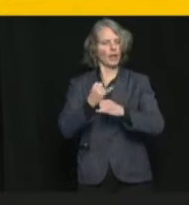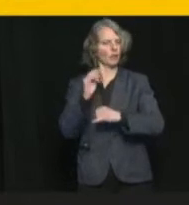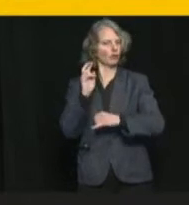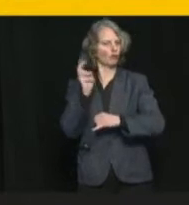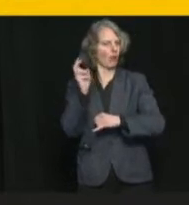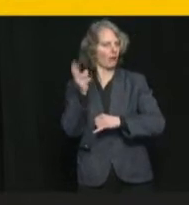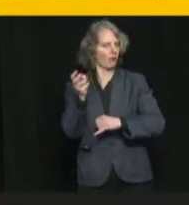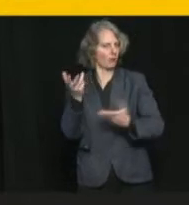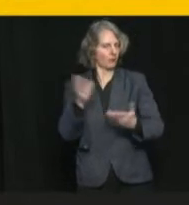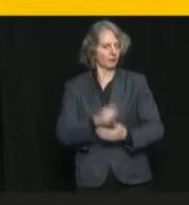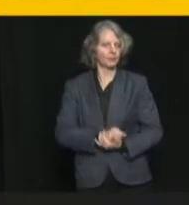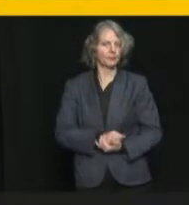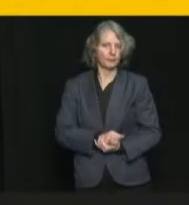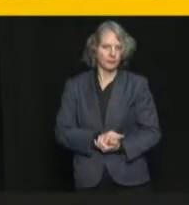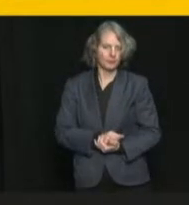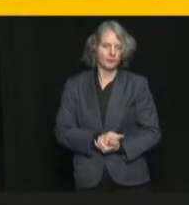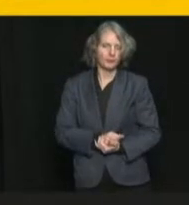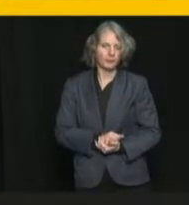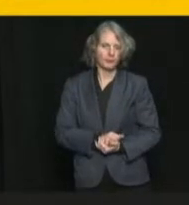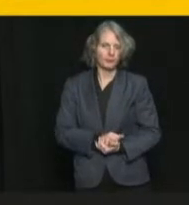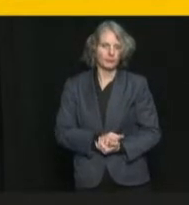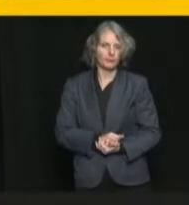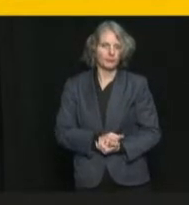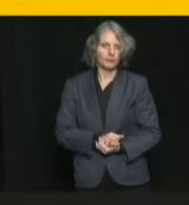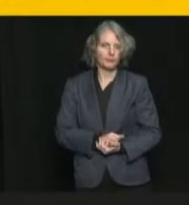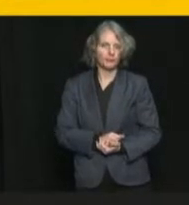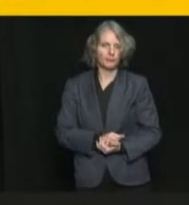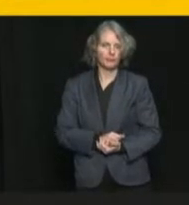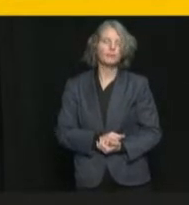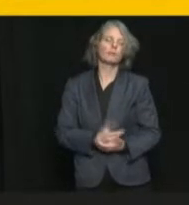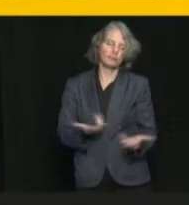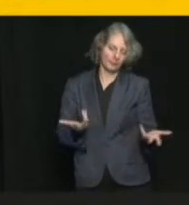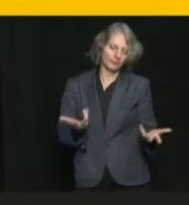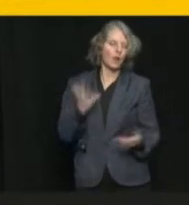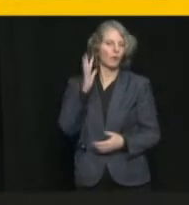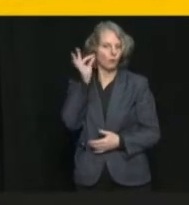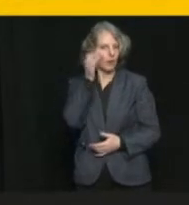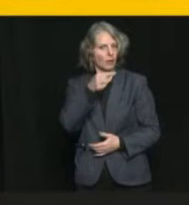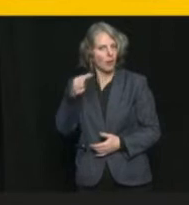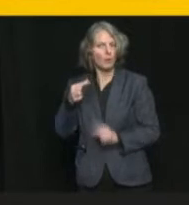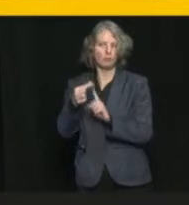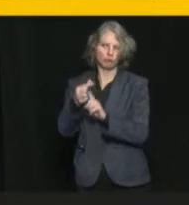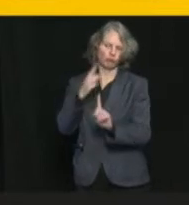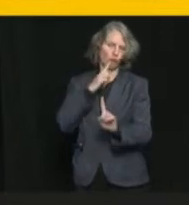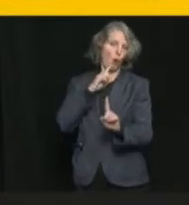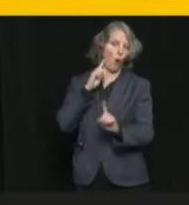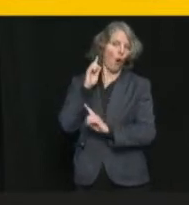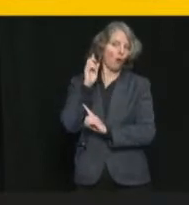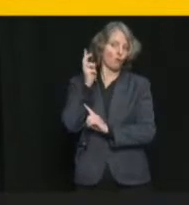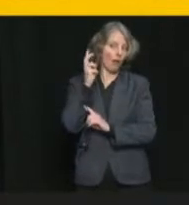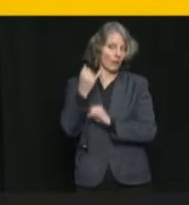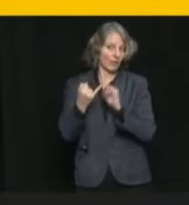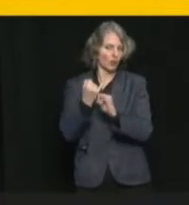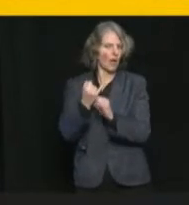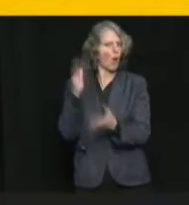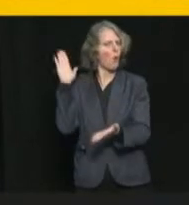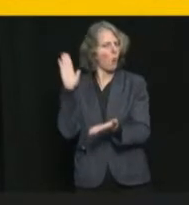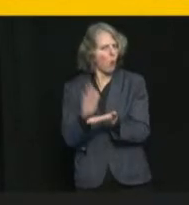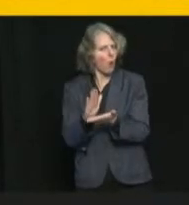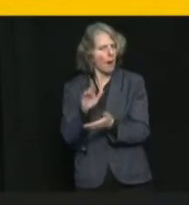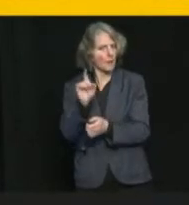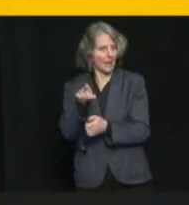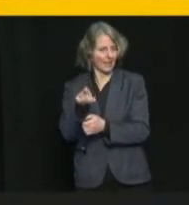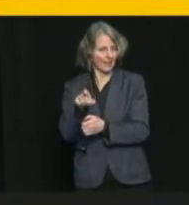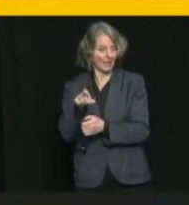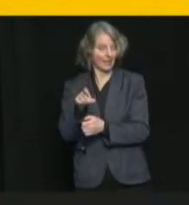travelers. Of course, you discourage people from traveling internationally, but to really